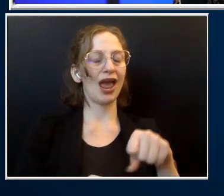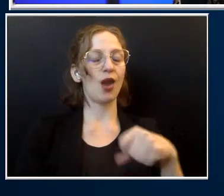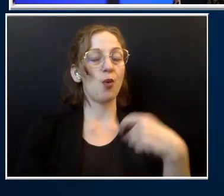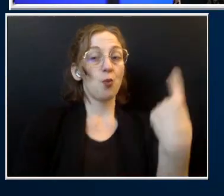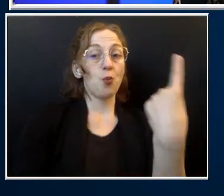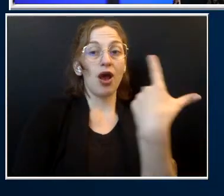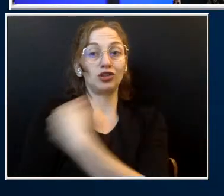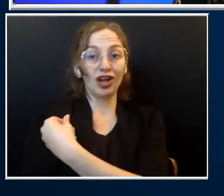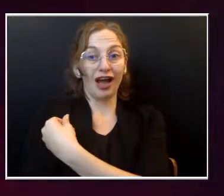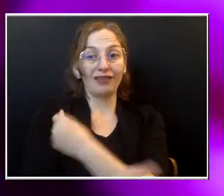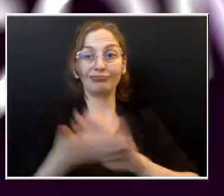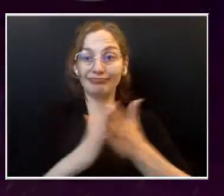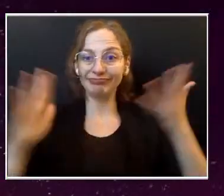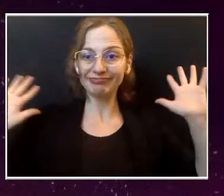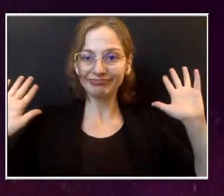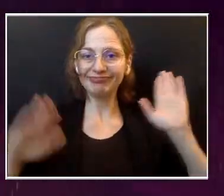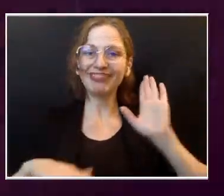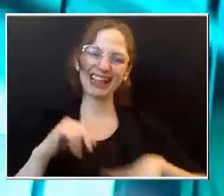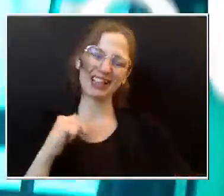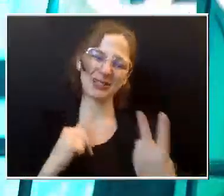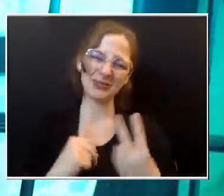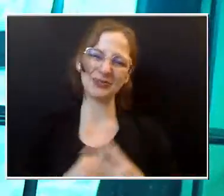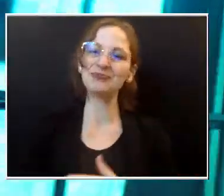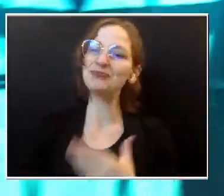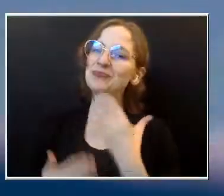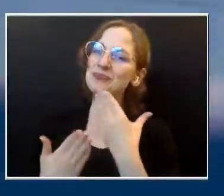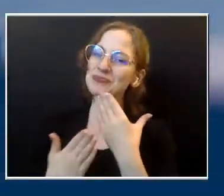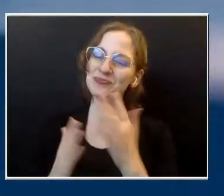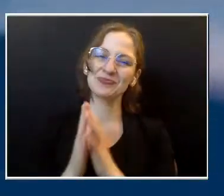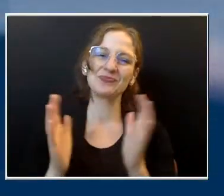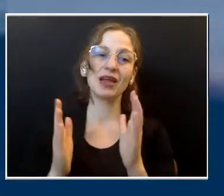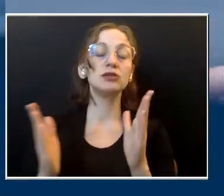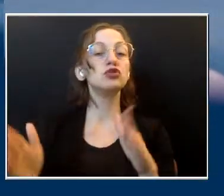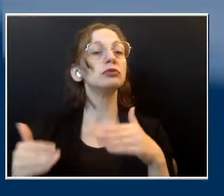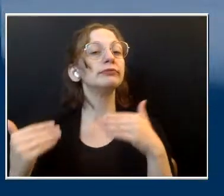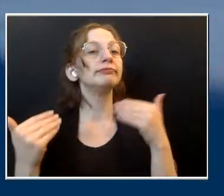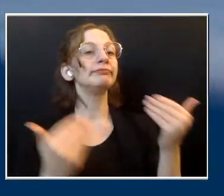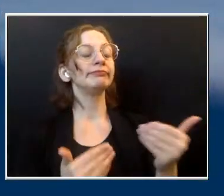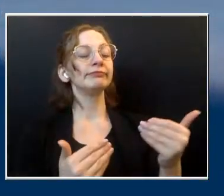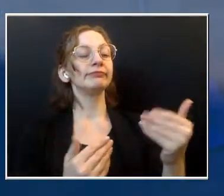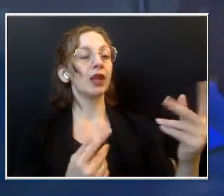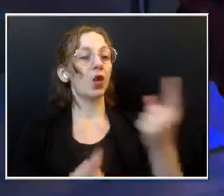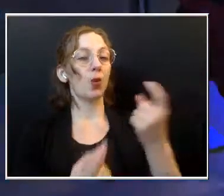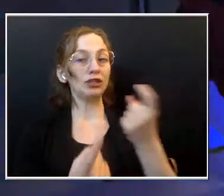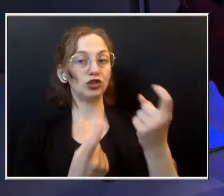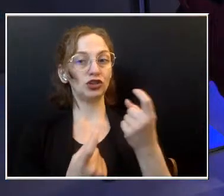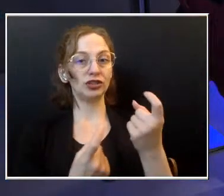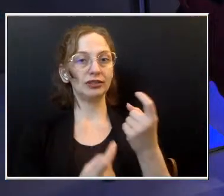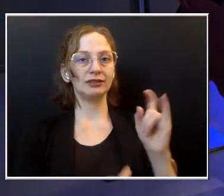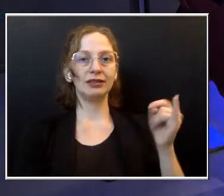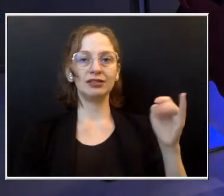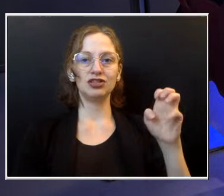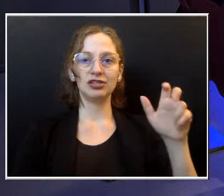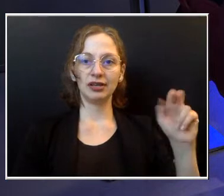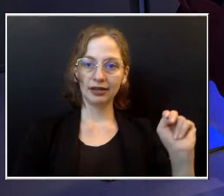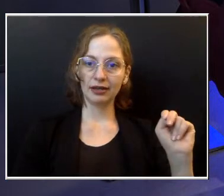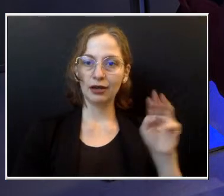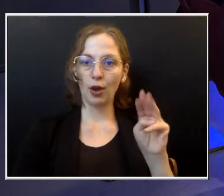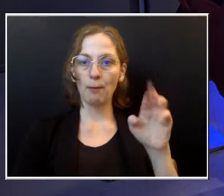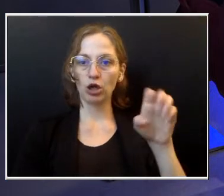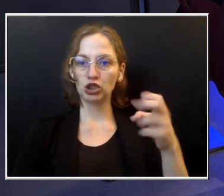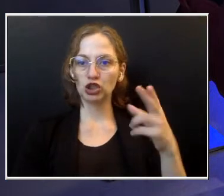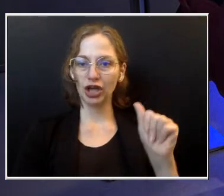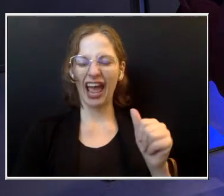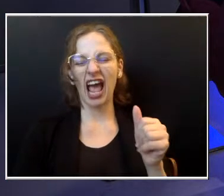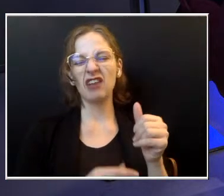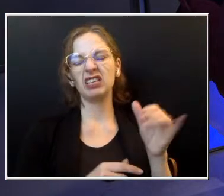much for sharing. Let's get to some questions from our viewers this morning. Jean and Marcia have kind of similar questions, but wanting to know if either of the ladies